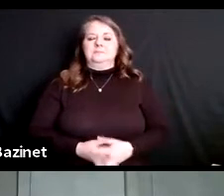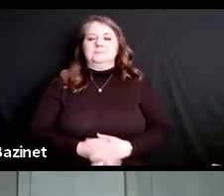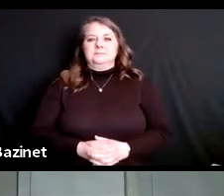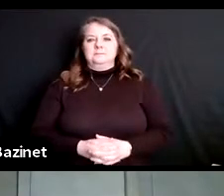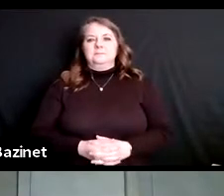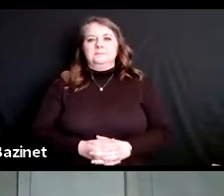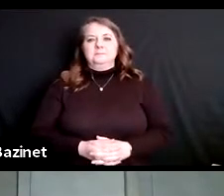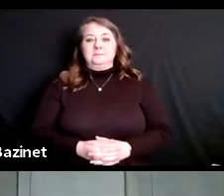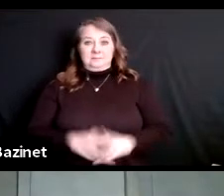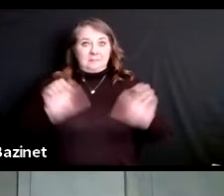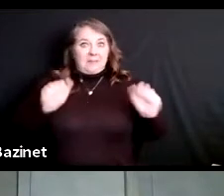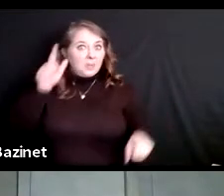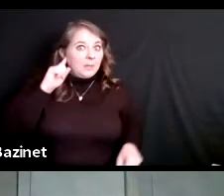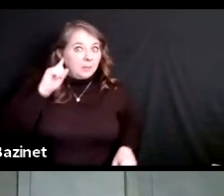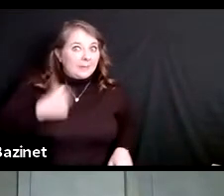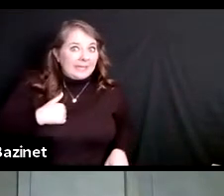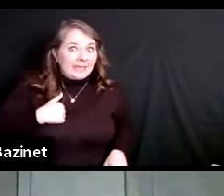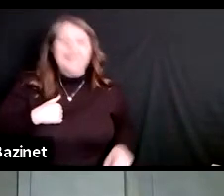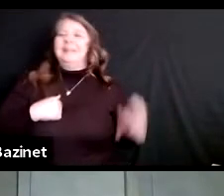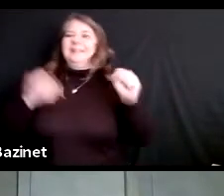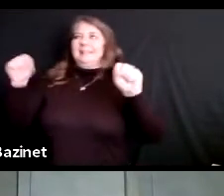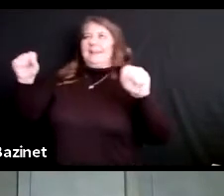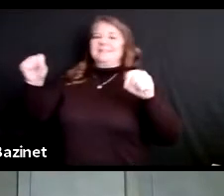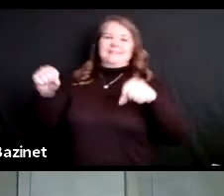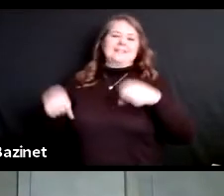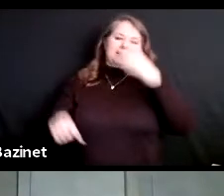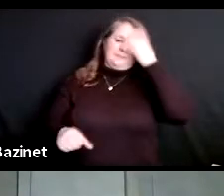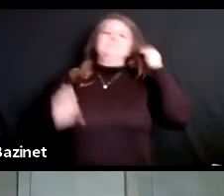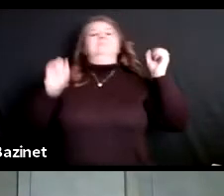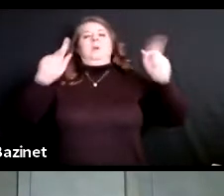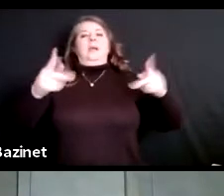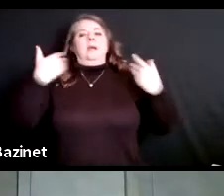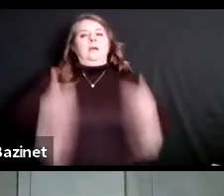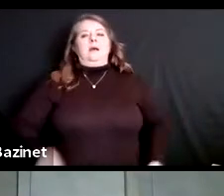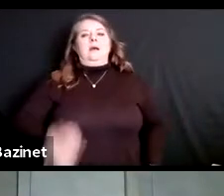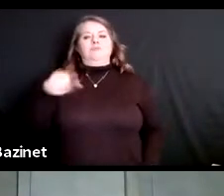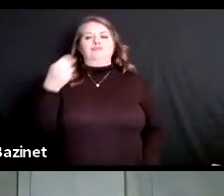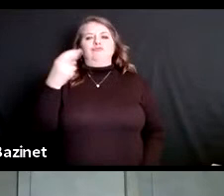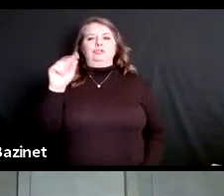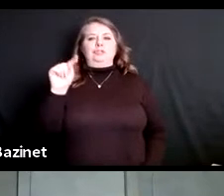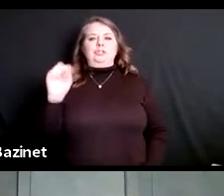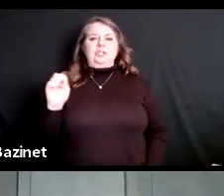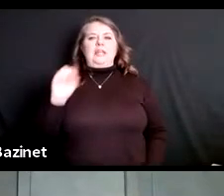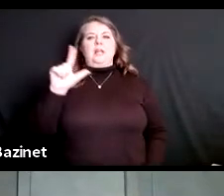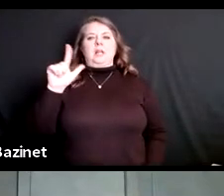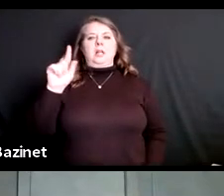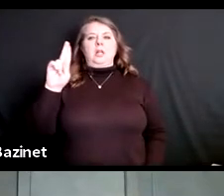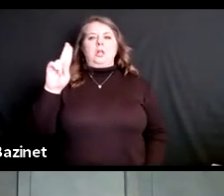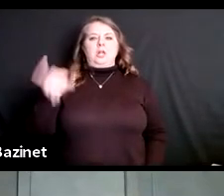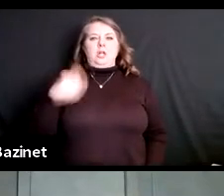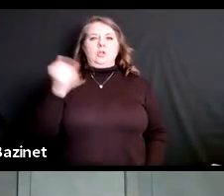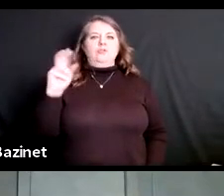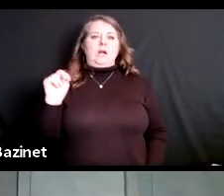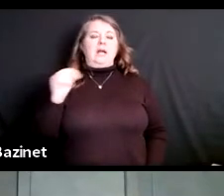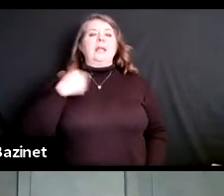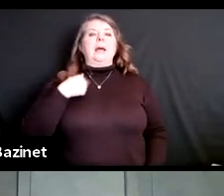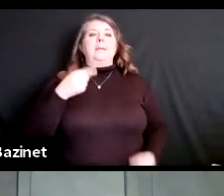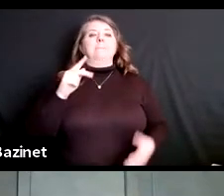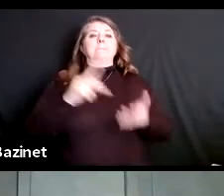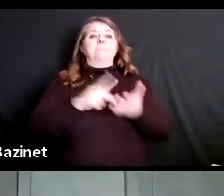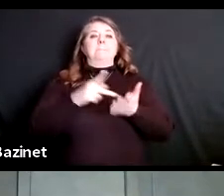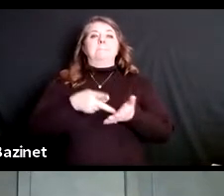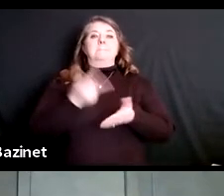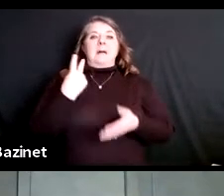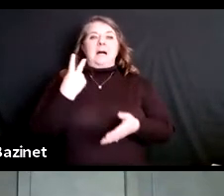Are you able to hear me? Yes, we can hear you. Okay, my name is Jeanette Lujan. I'm a teacher, bilingual teacher at Robert Frost. I've been at